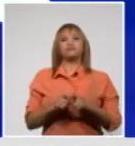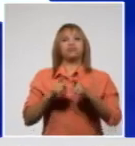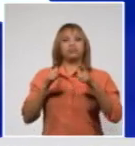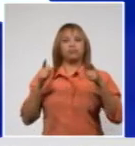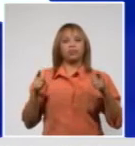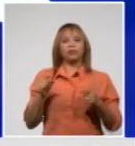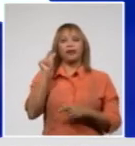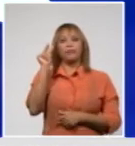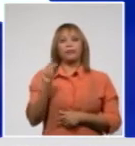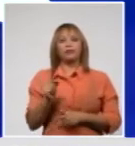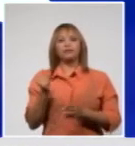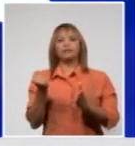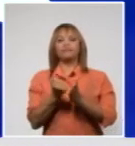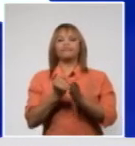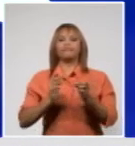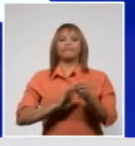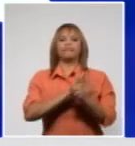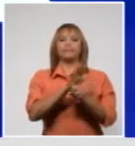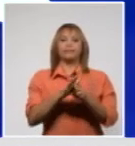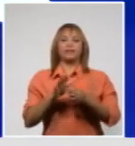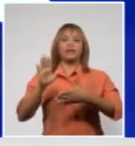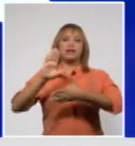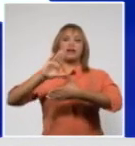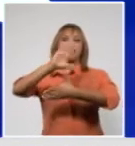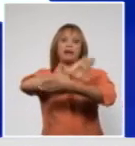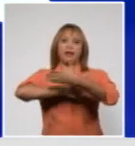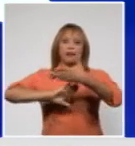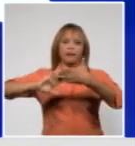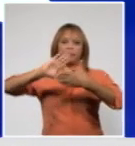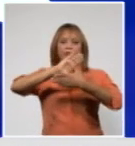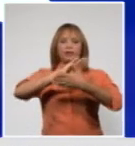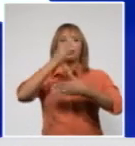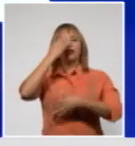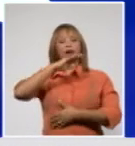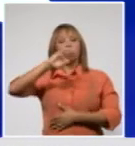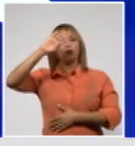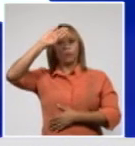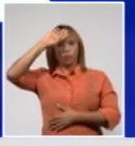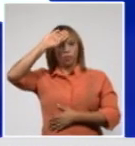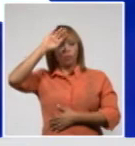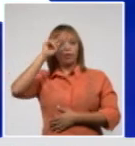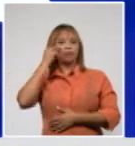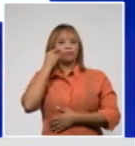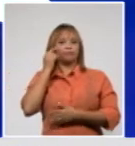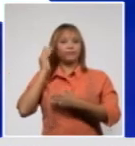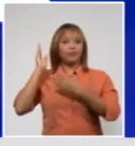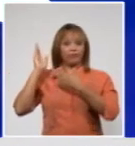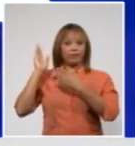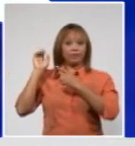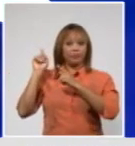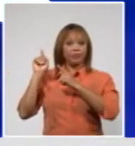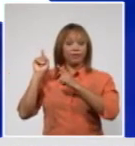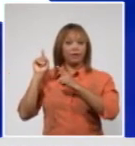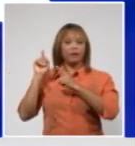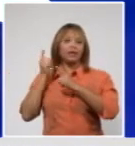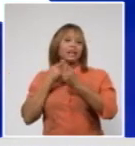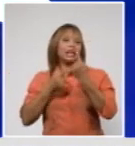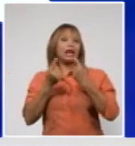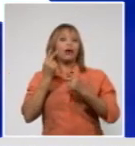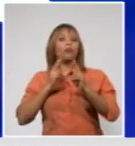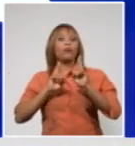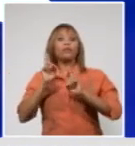places third, followed by Colombia, Mexico, Chile, Argentina,